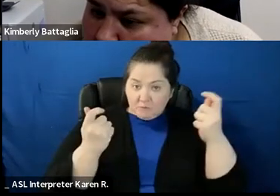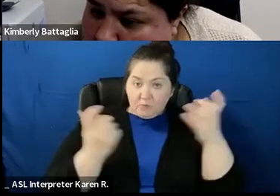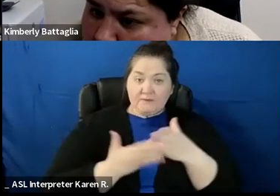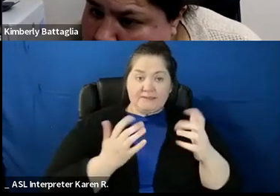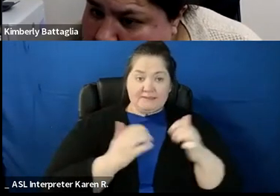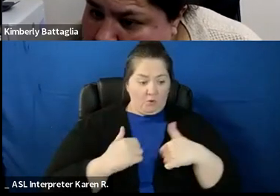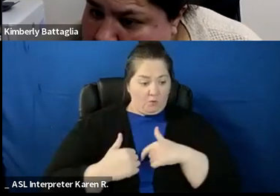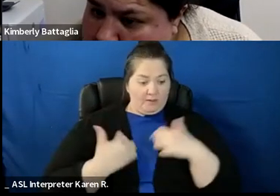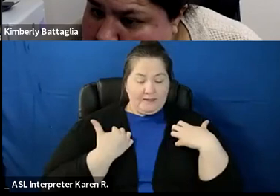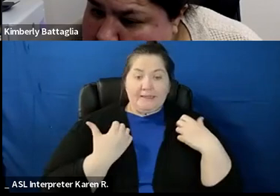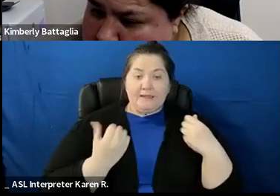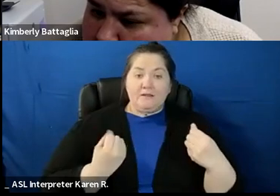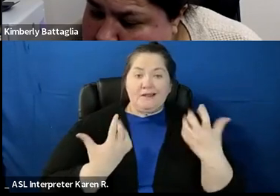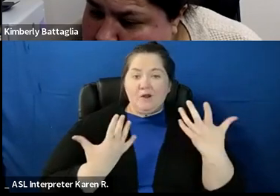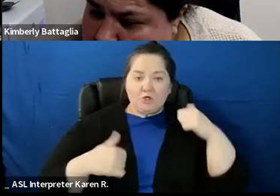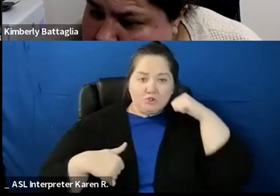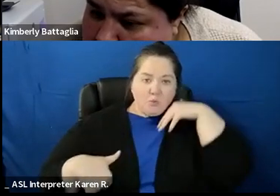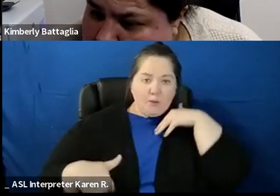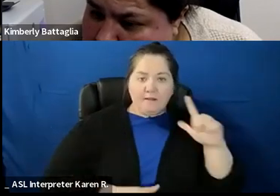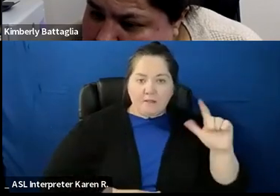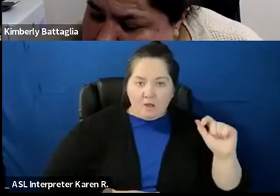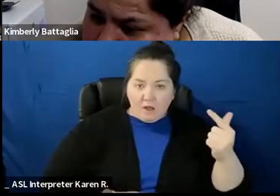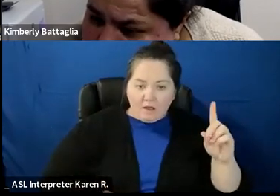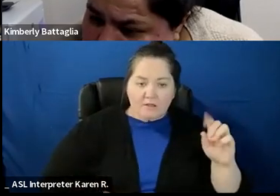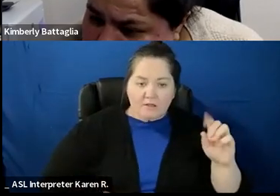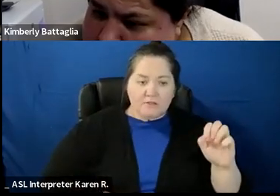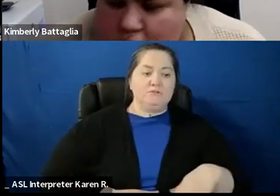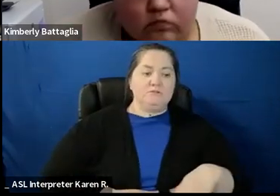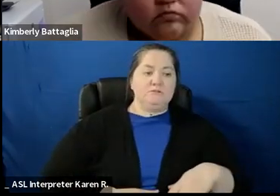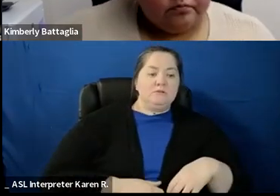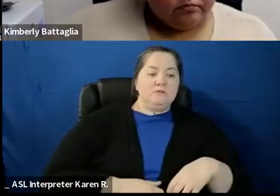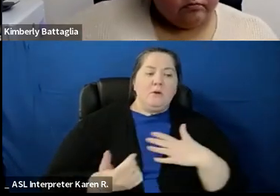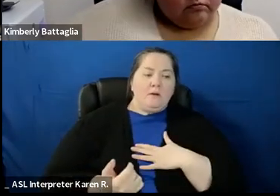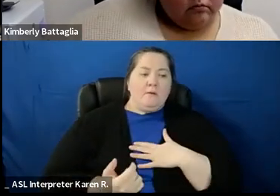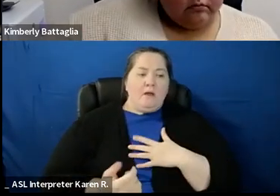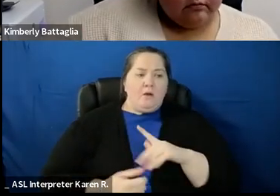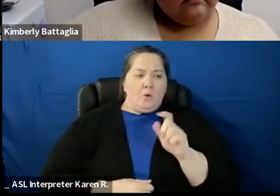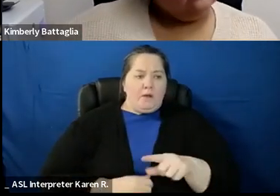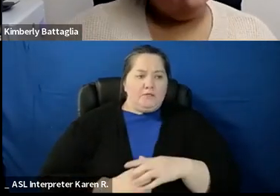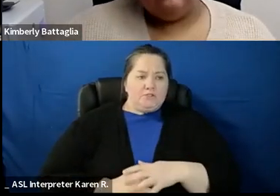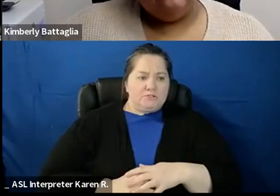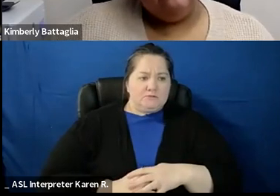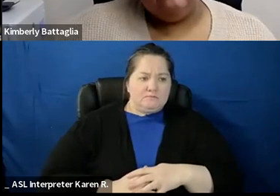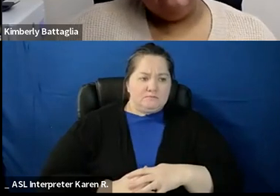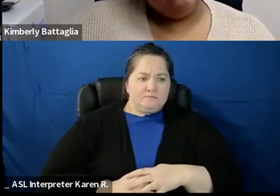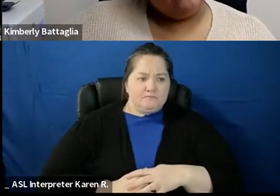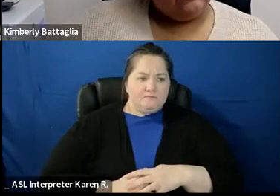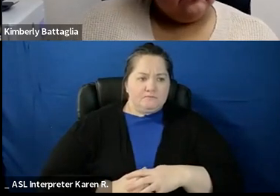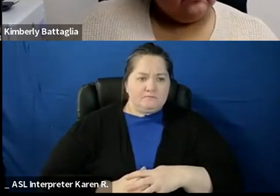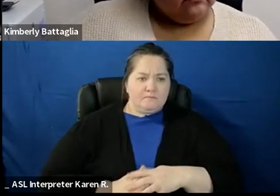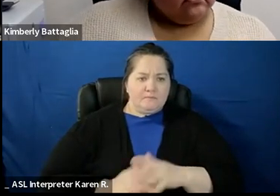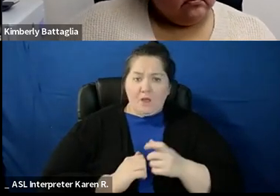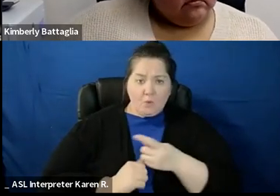like sweats and all of that. And so I guess my question is wondering like how, or if you guys